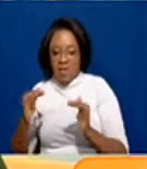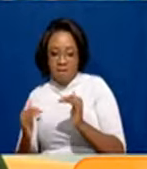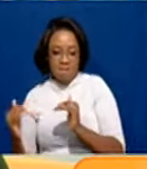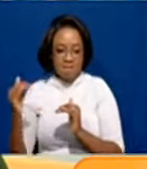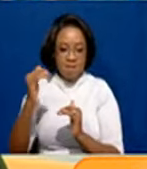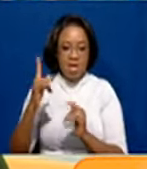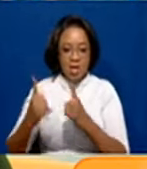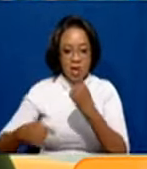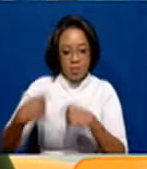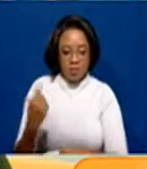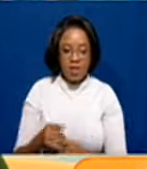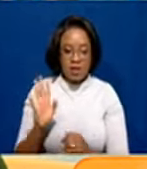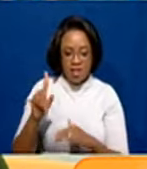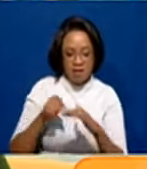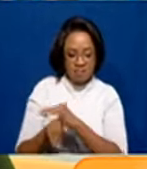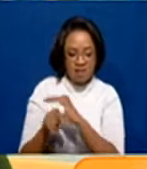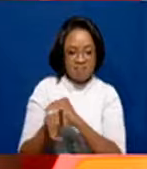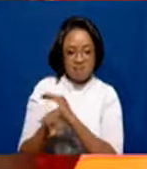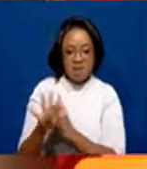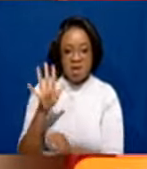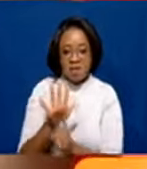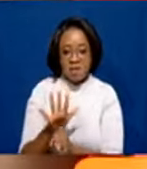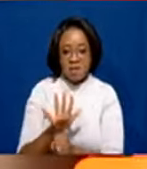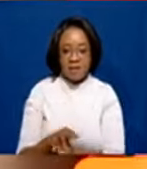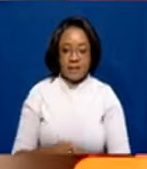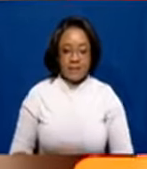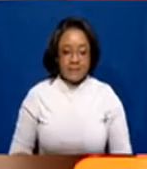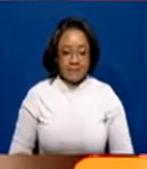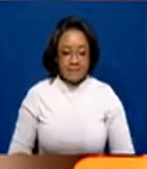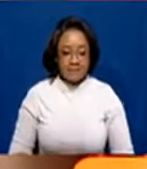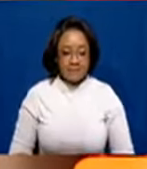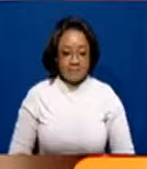made them, have as many shooting, open.